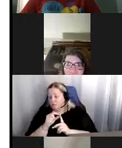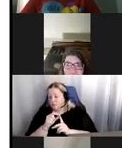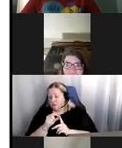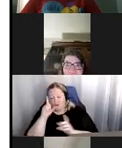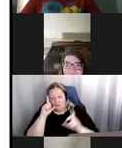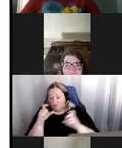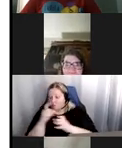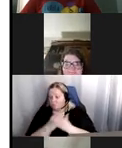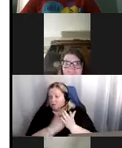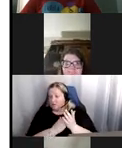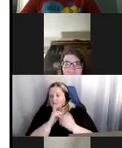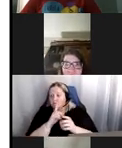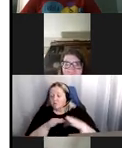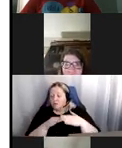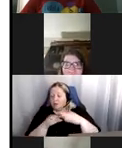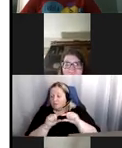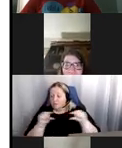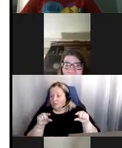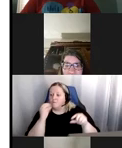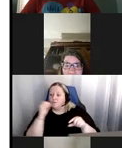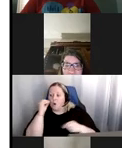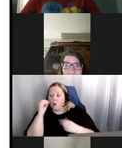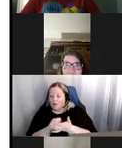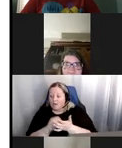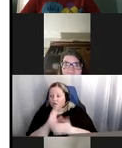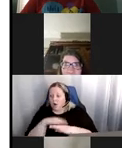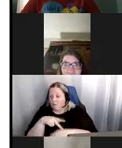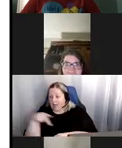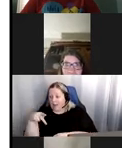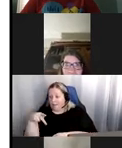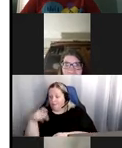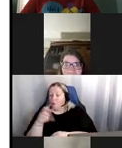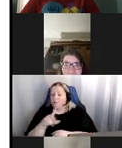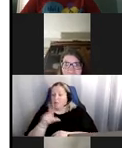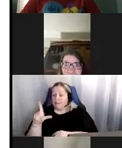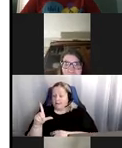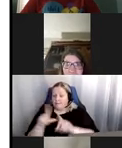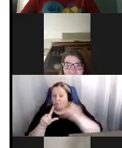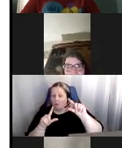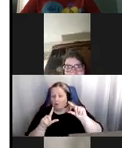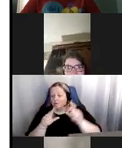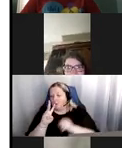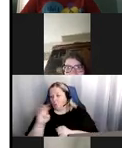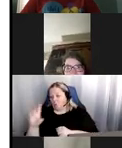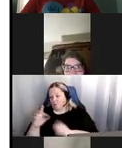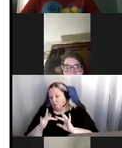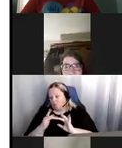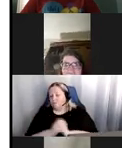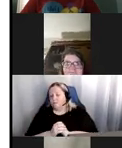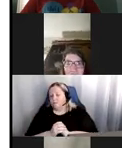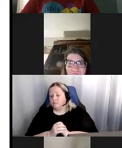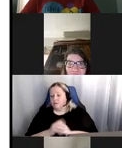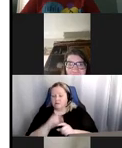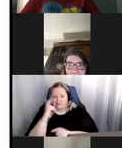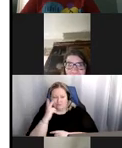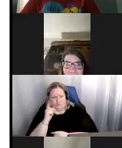all be located at the bottom of your homepage on the app or in the left-hand browser in the web portal. If this all seems a bit foreign to you,